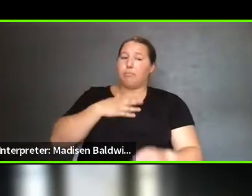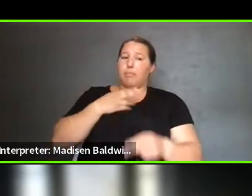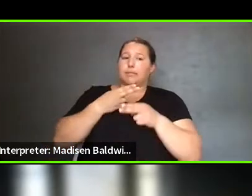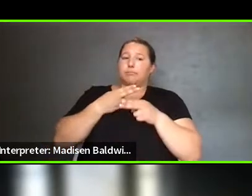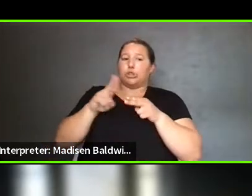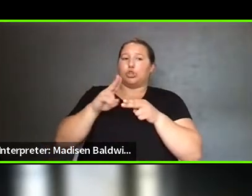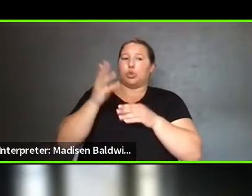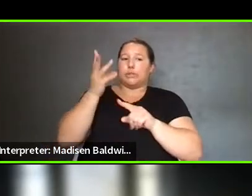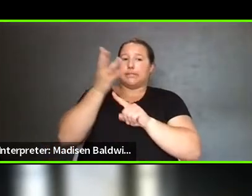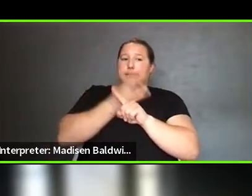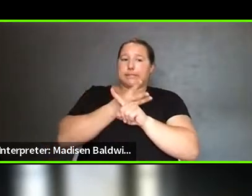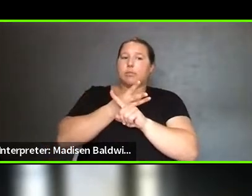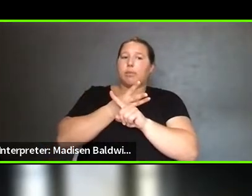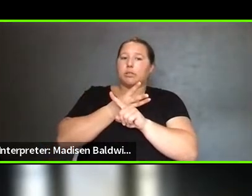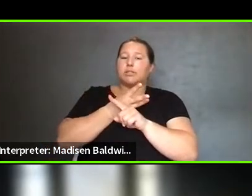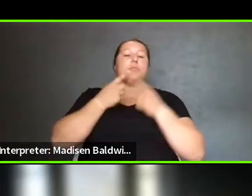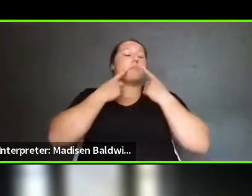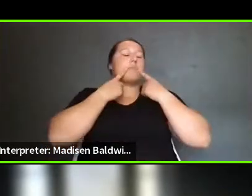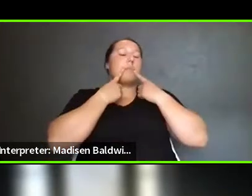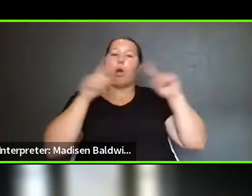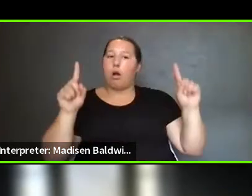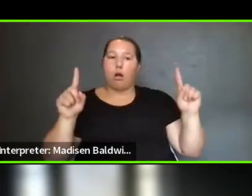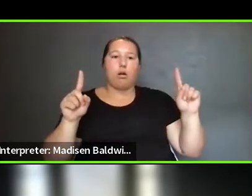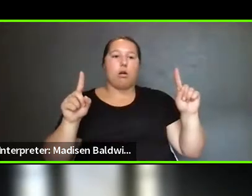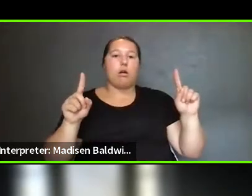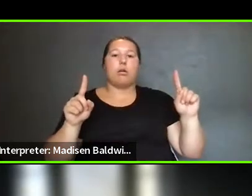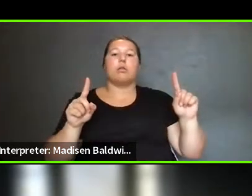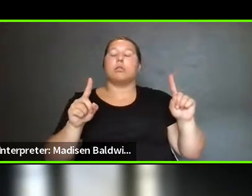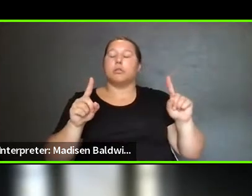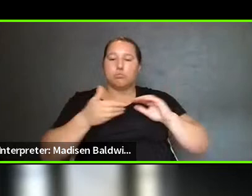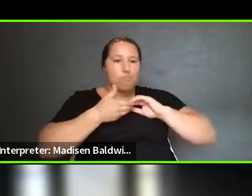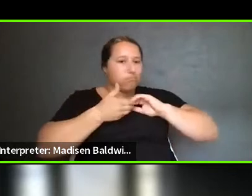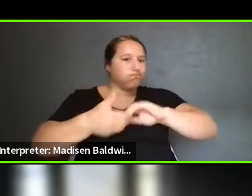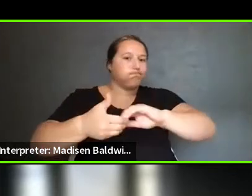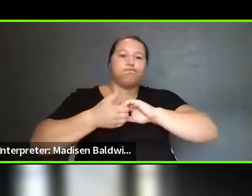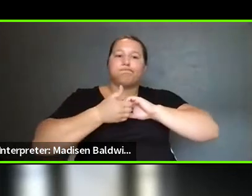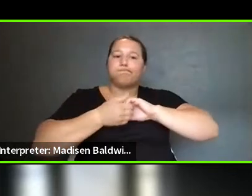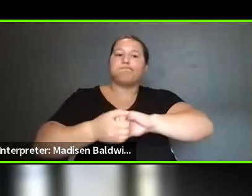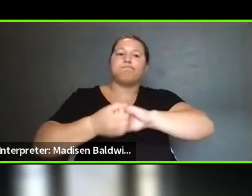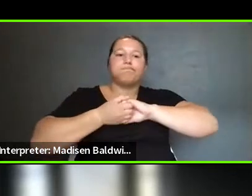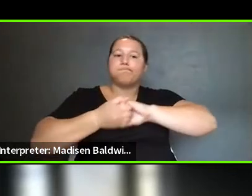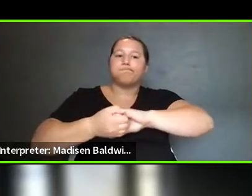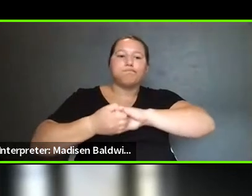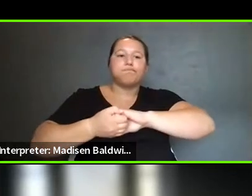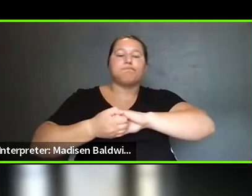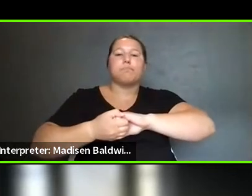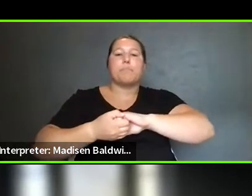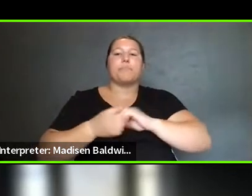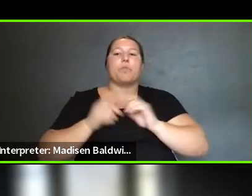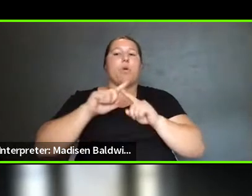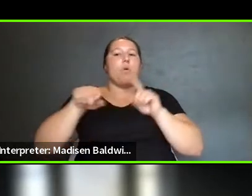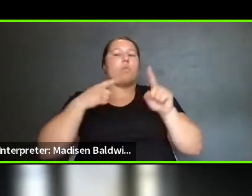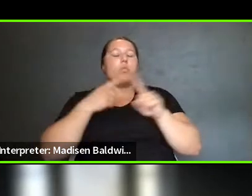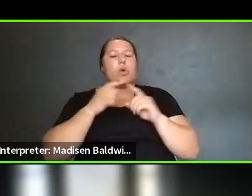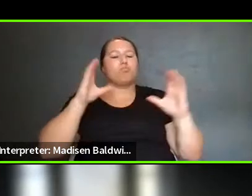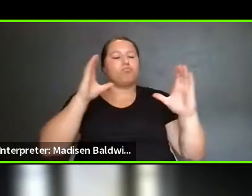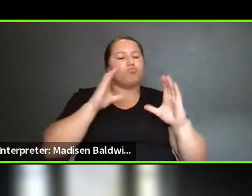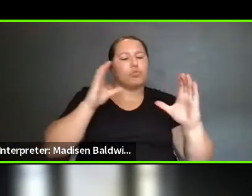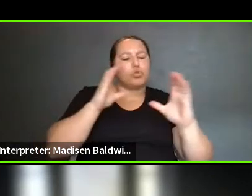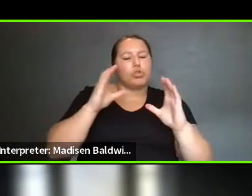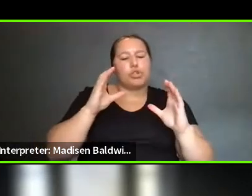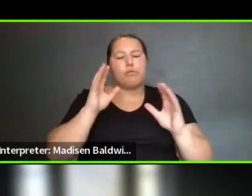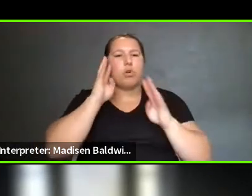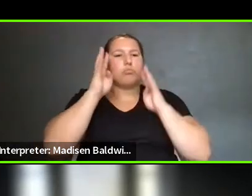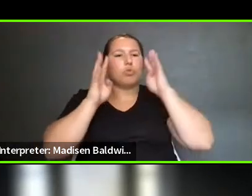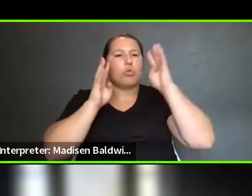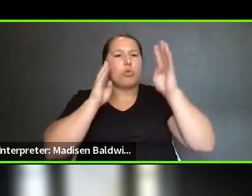months, been very successful, very collaborative. When we're looking for a creative way to do something, we reach